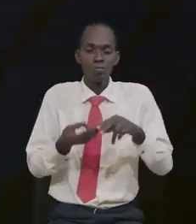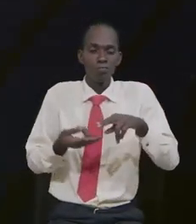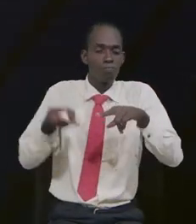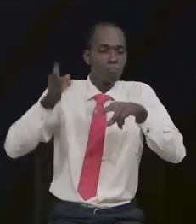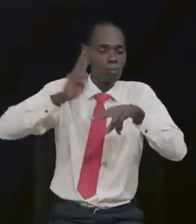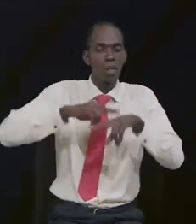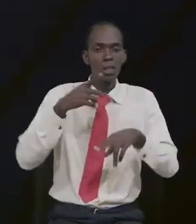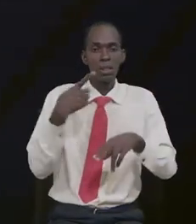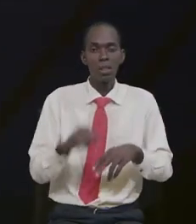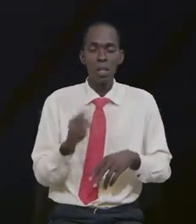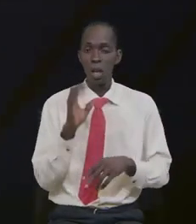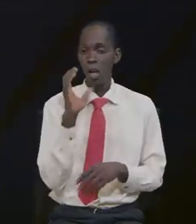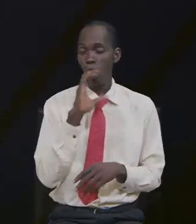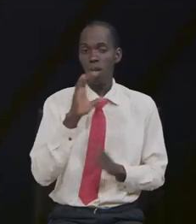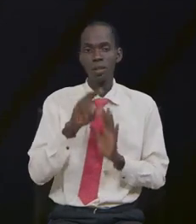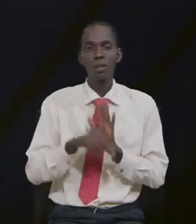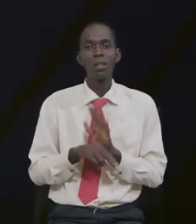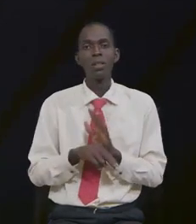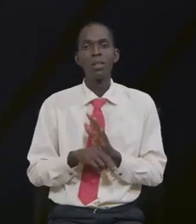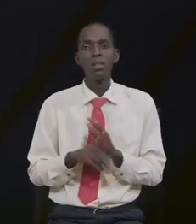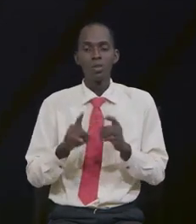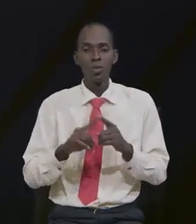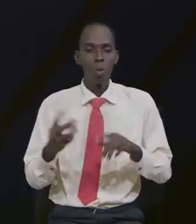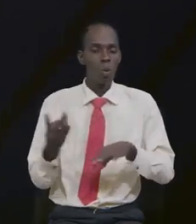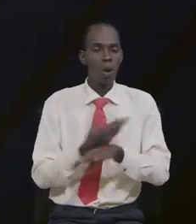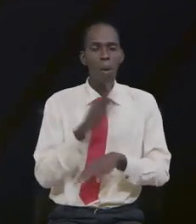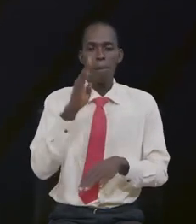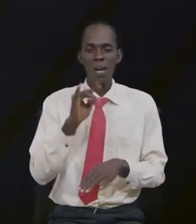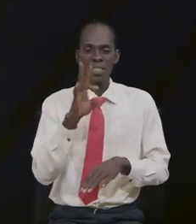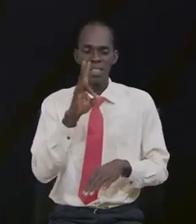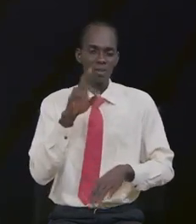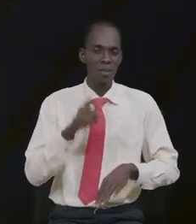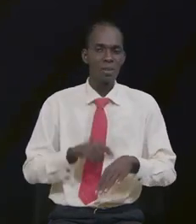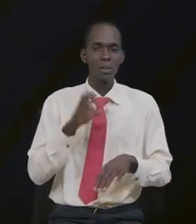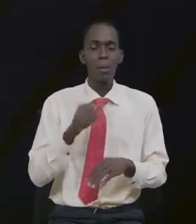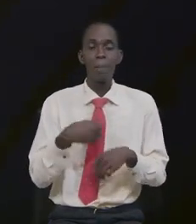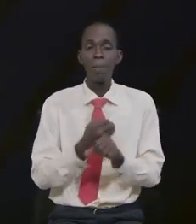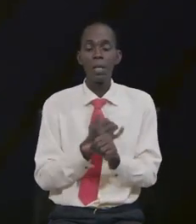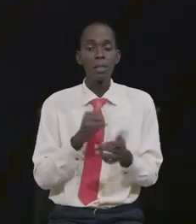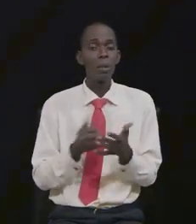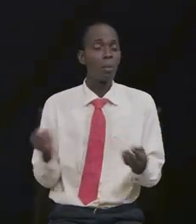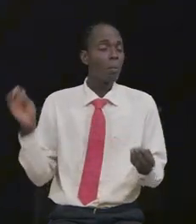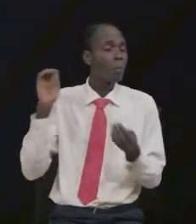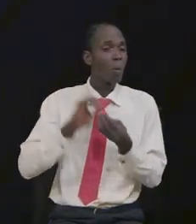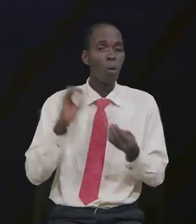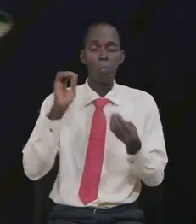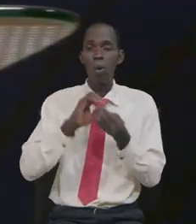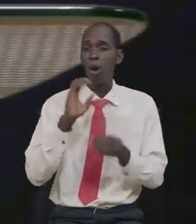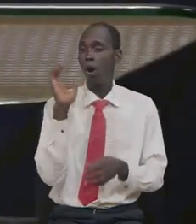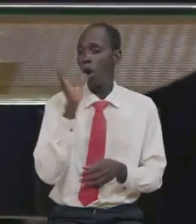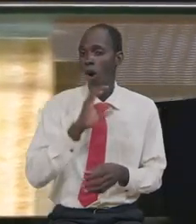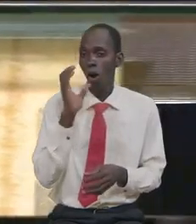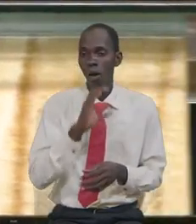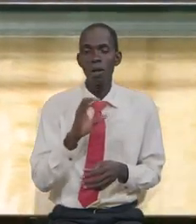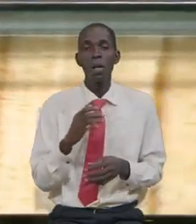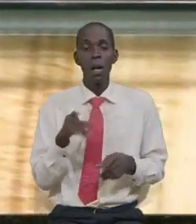temperature. They shall multiply by 7, make it very, very hot, as hot as the